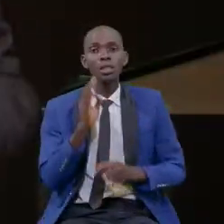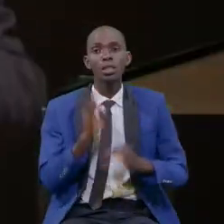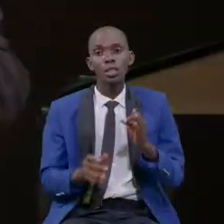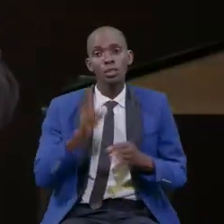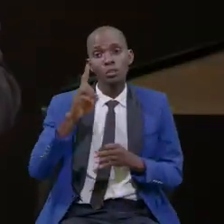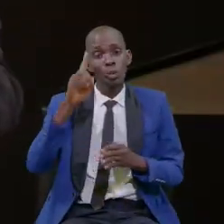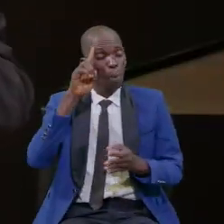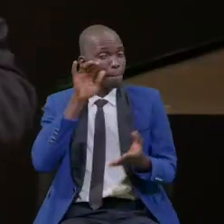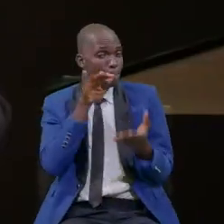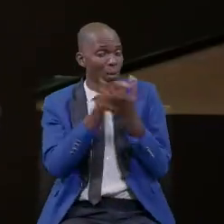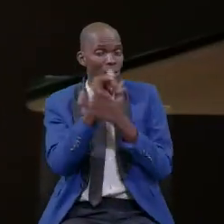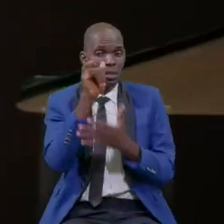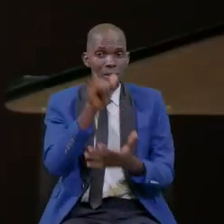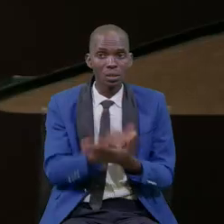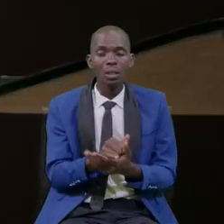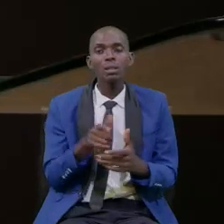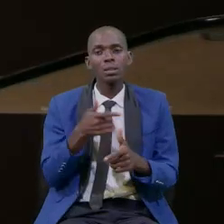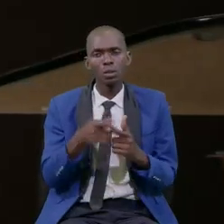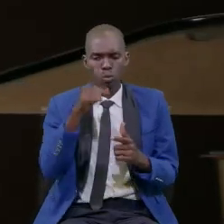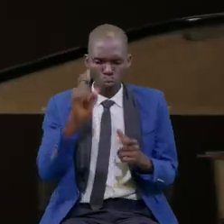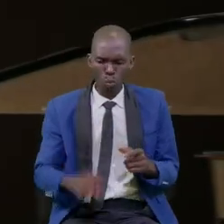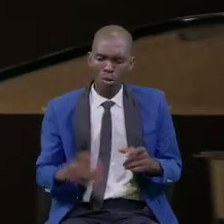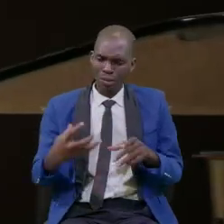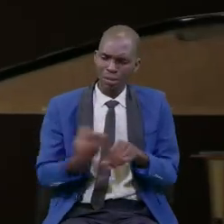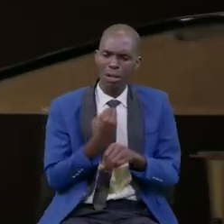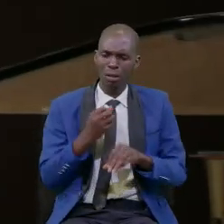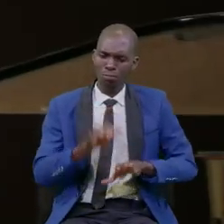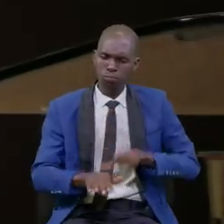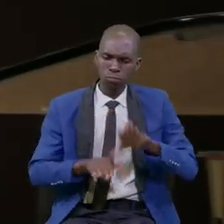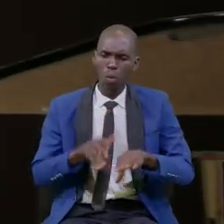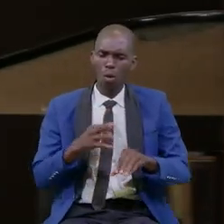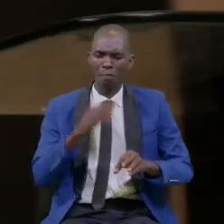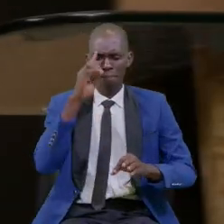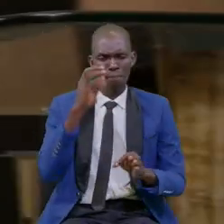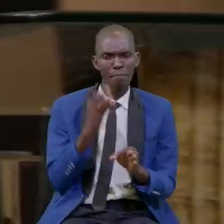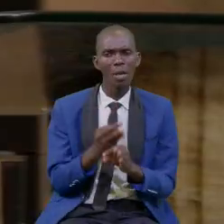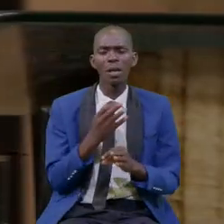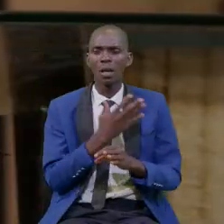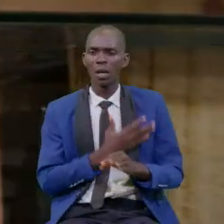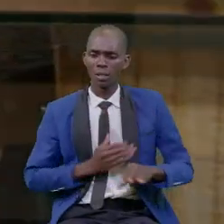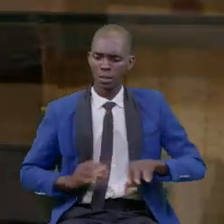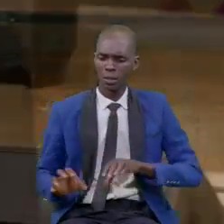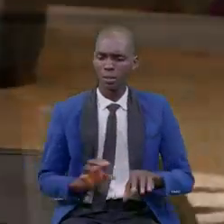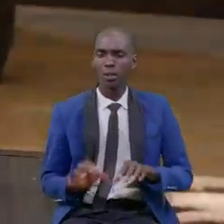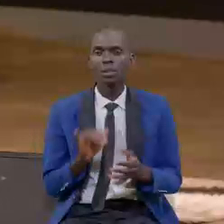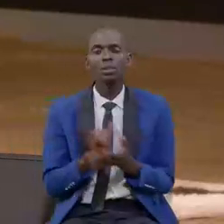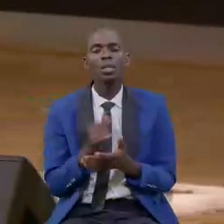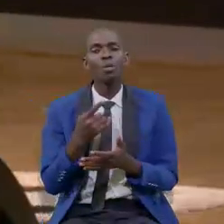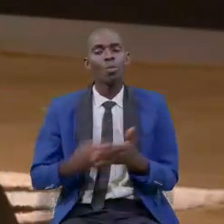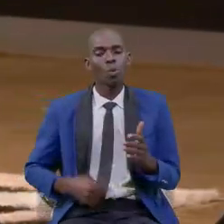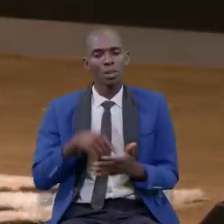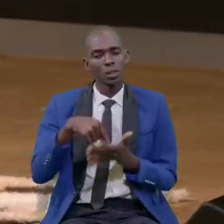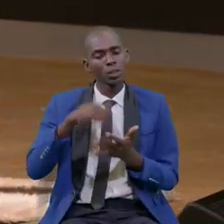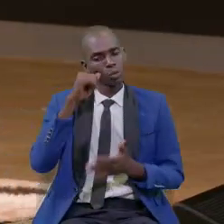practical. Your confession will be definite and thorough. And that's what we learned about